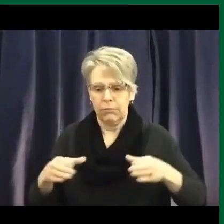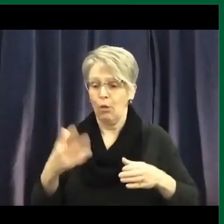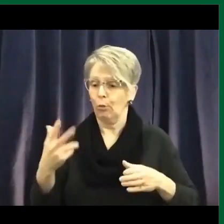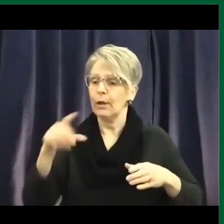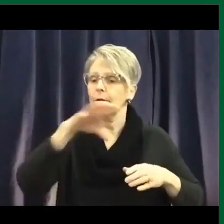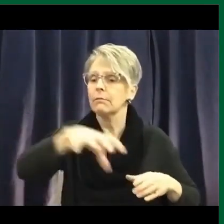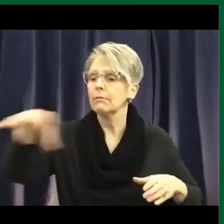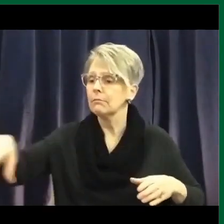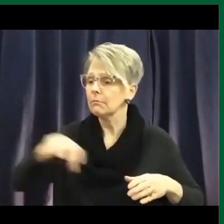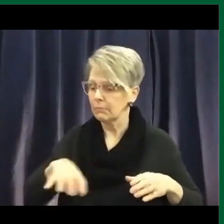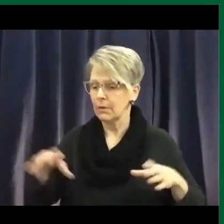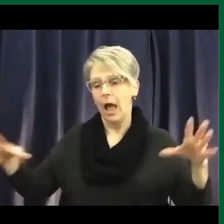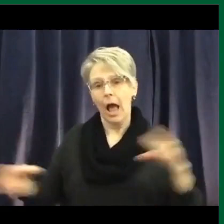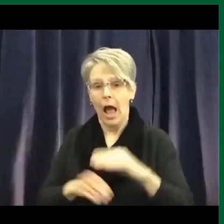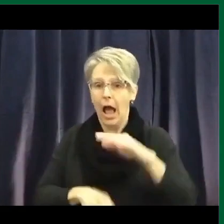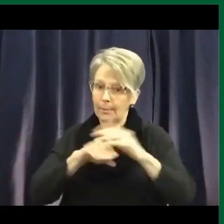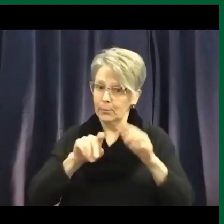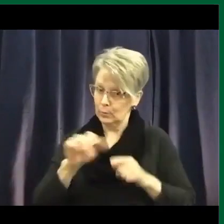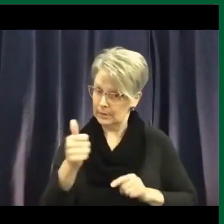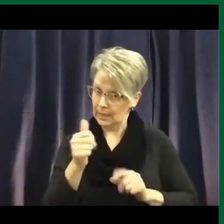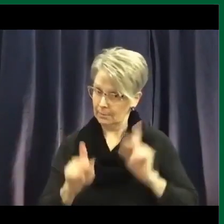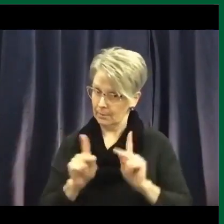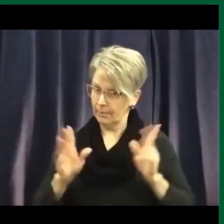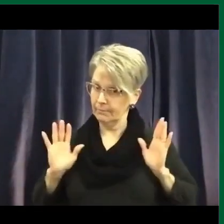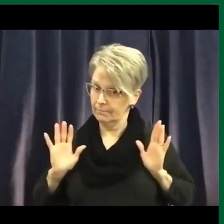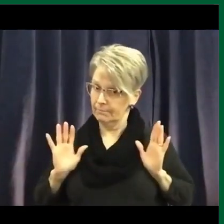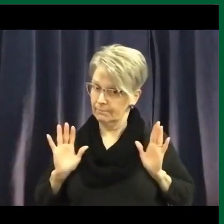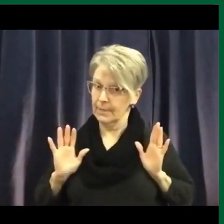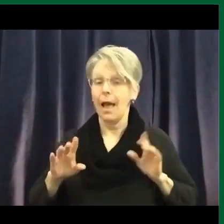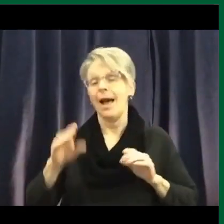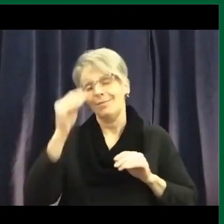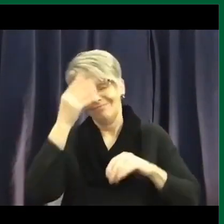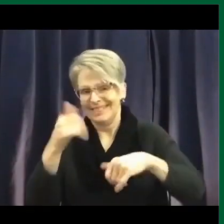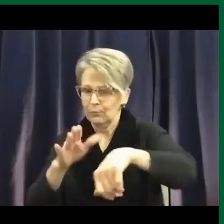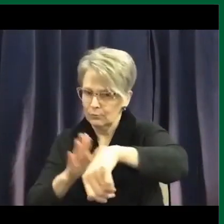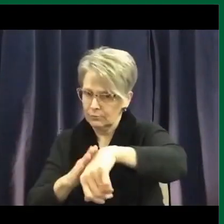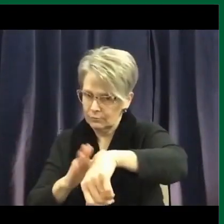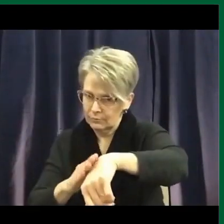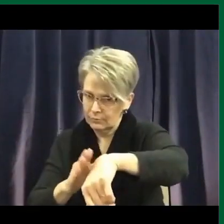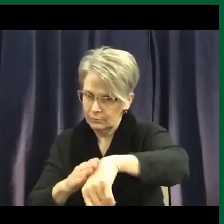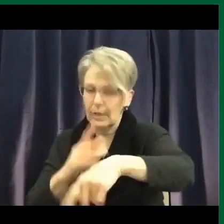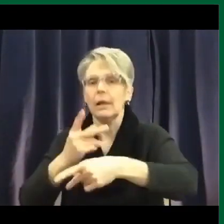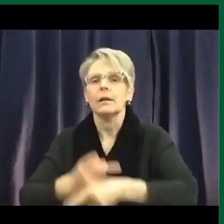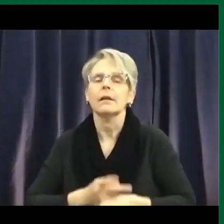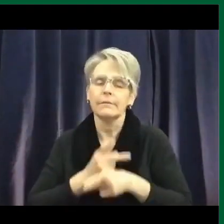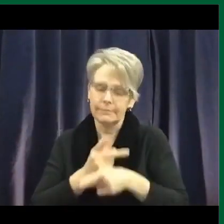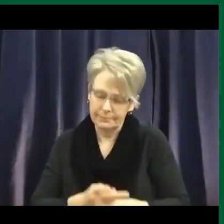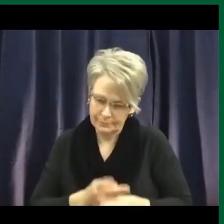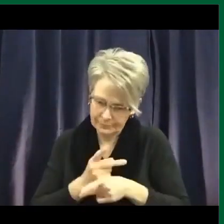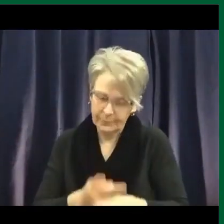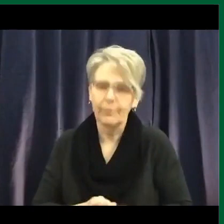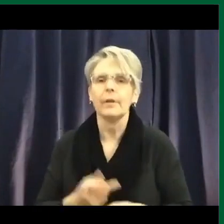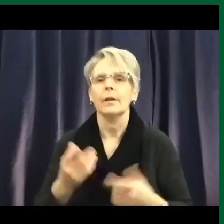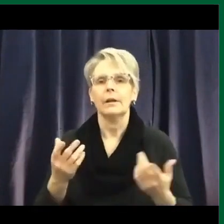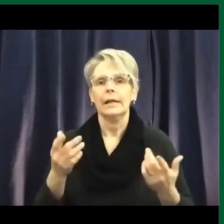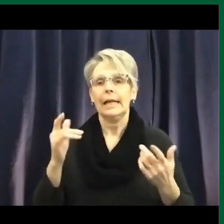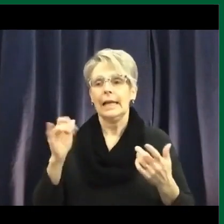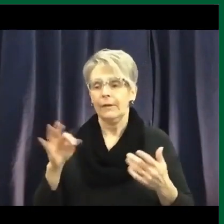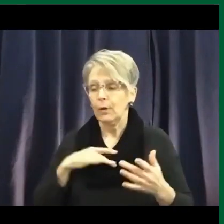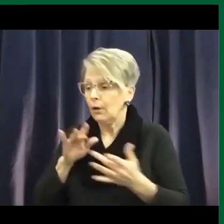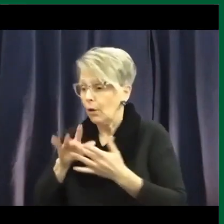of 10 people. Now, folks, we still need to be very careful. The fact remains that the more close contacts each of us